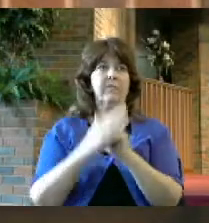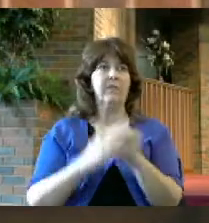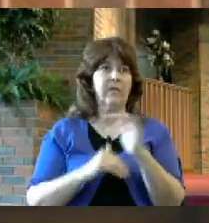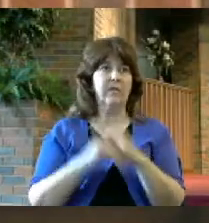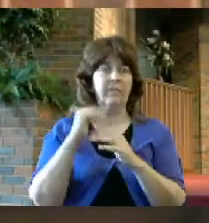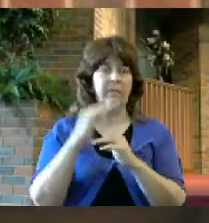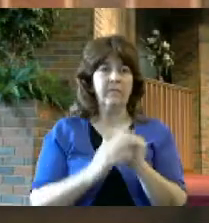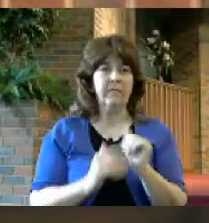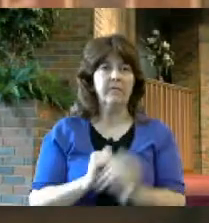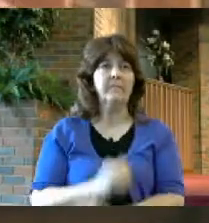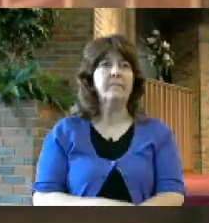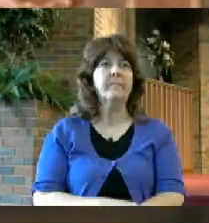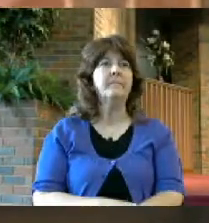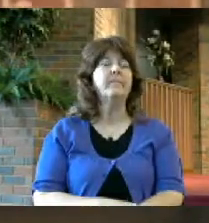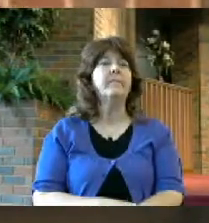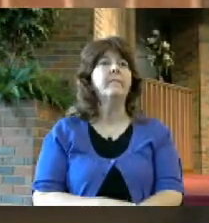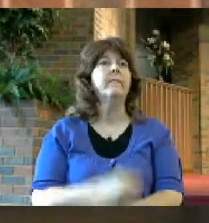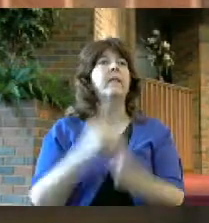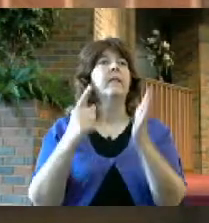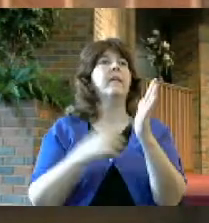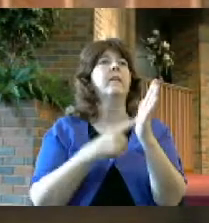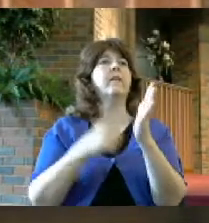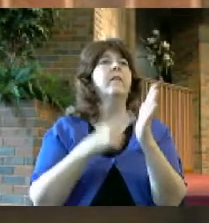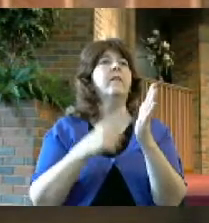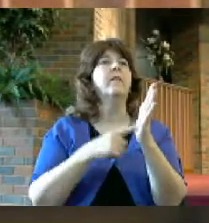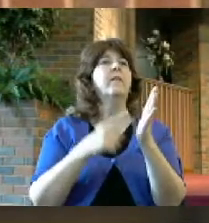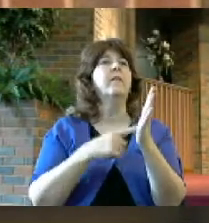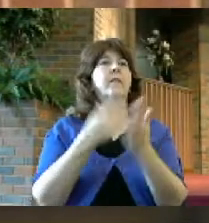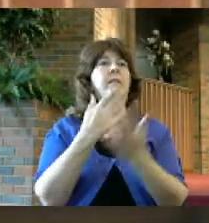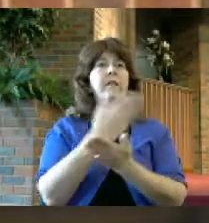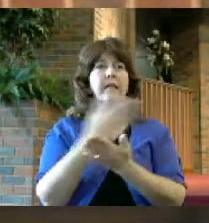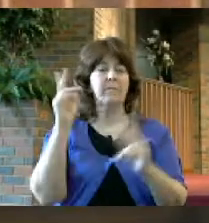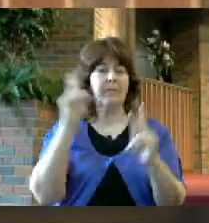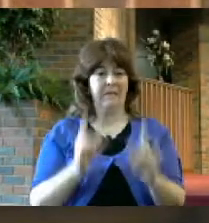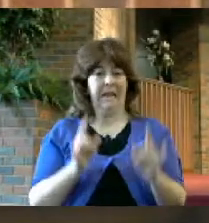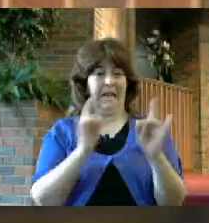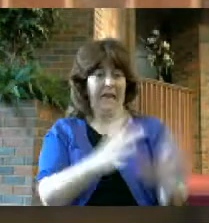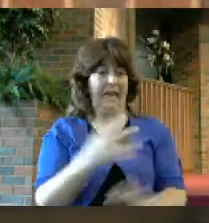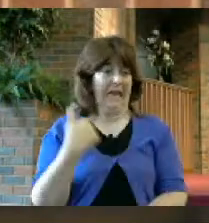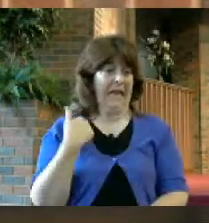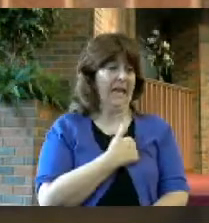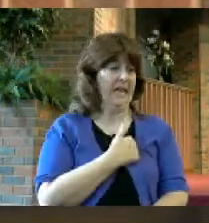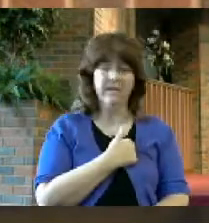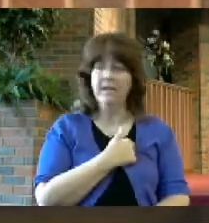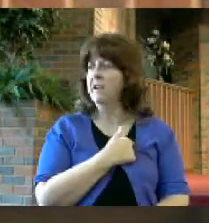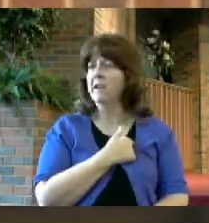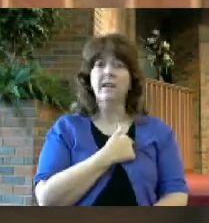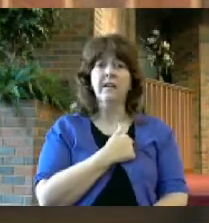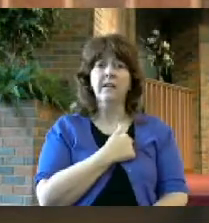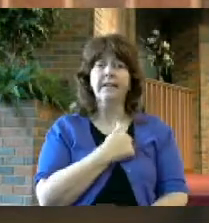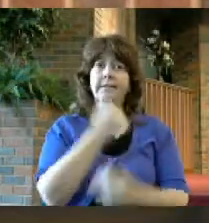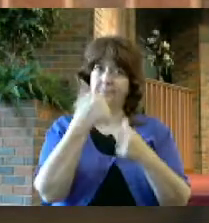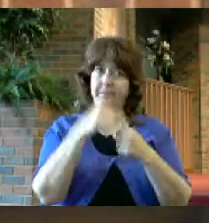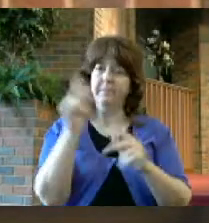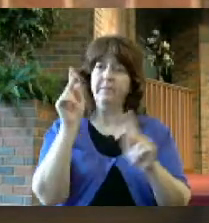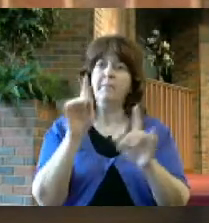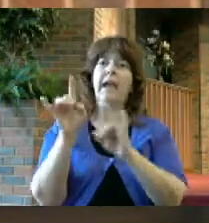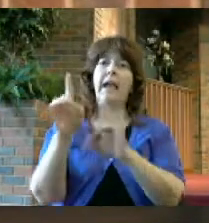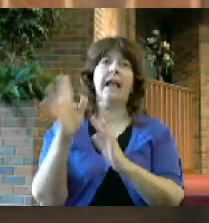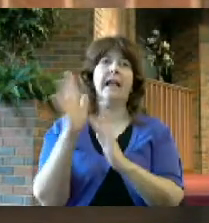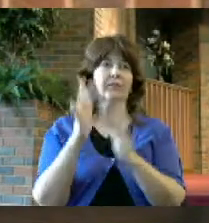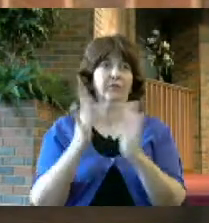us, we should remember that they hated Jesus. Do we have enemies? Jesus had enemies.